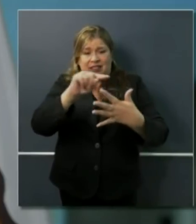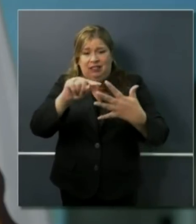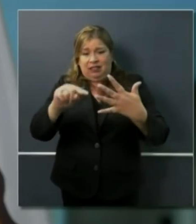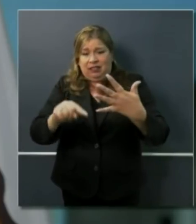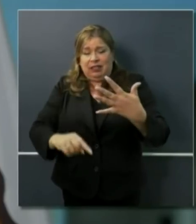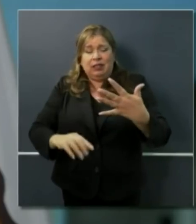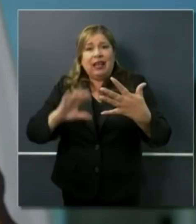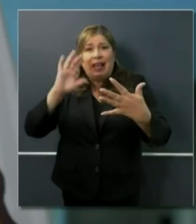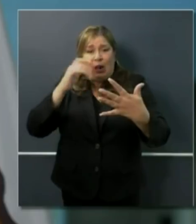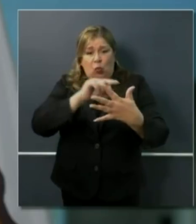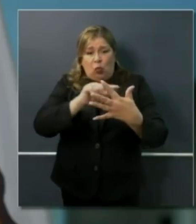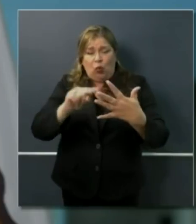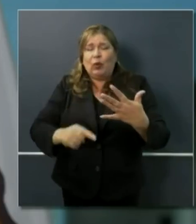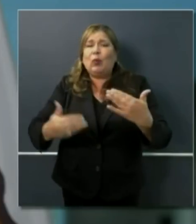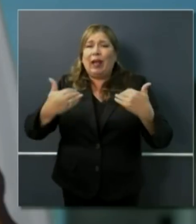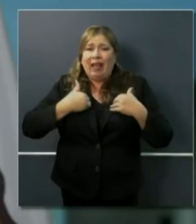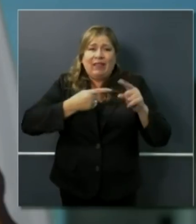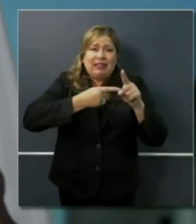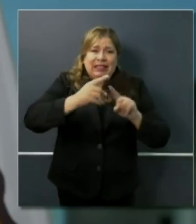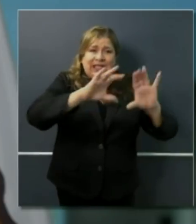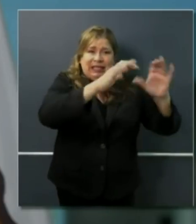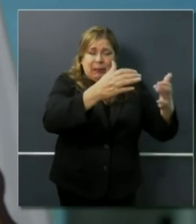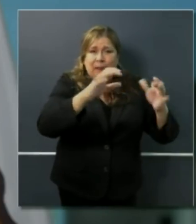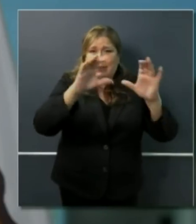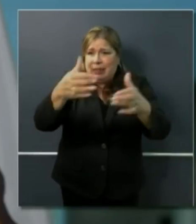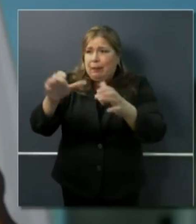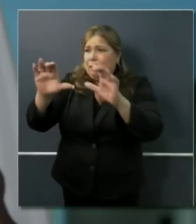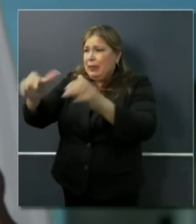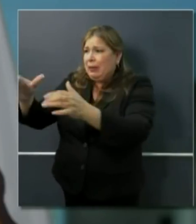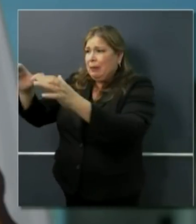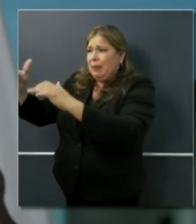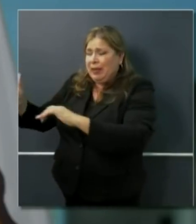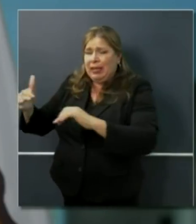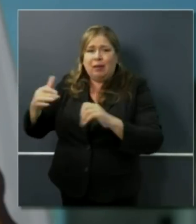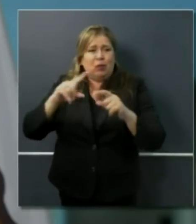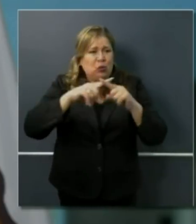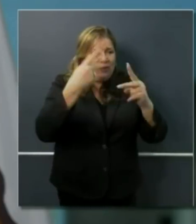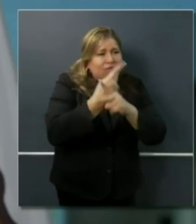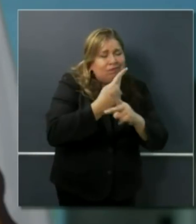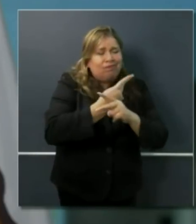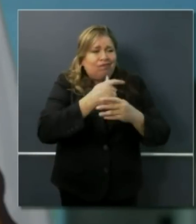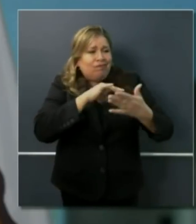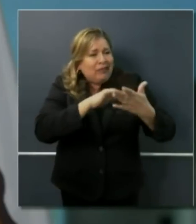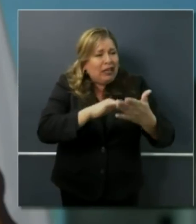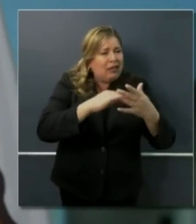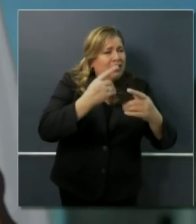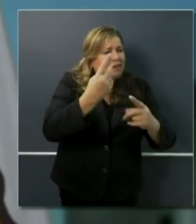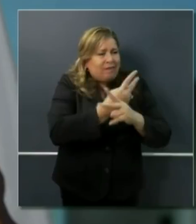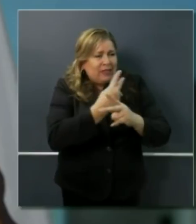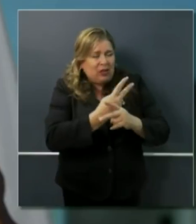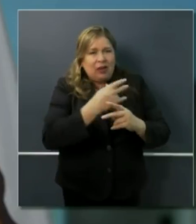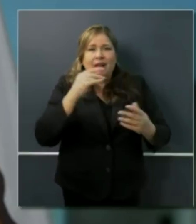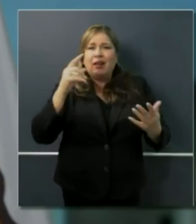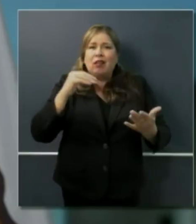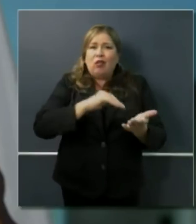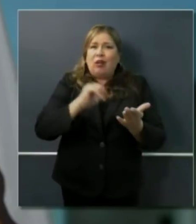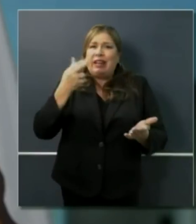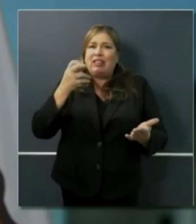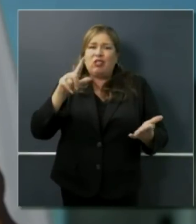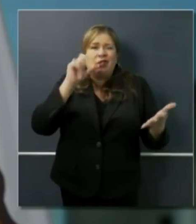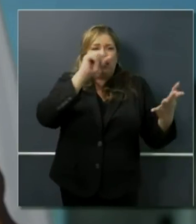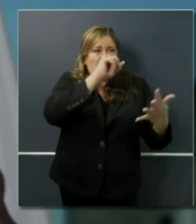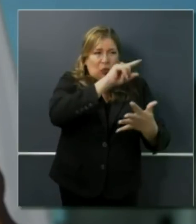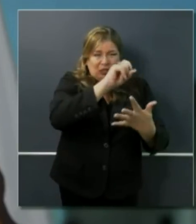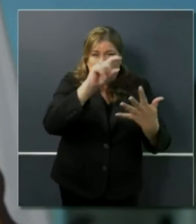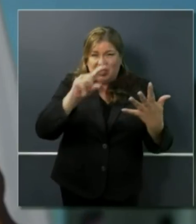are working to answer the questions Dr. Angel posed and to ask and answer questions that we did not present here